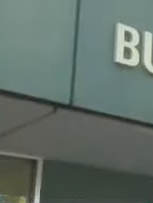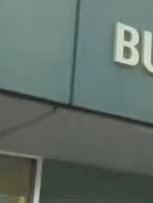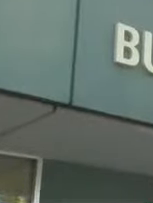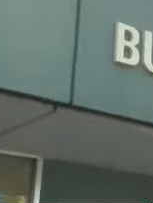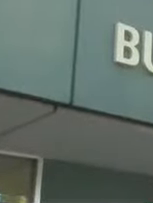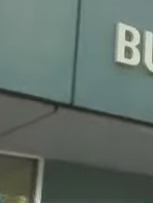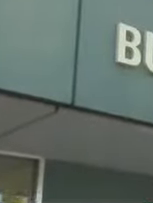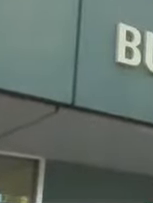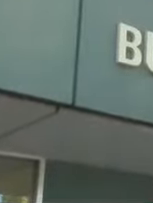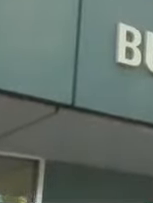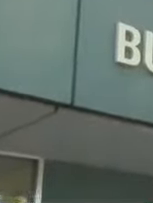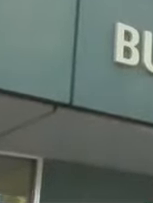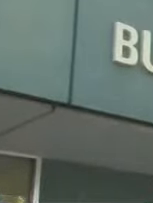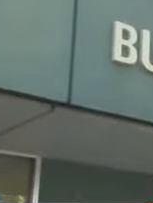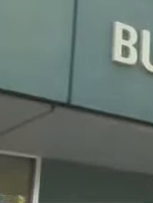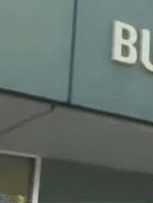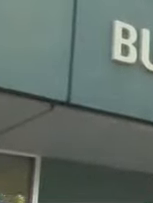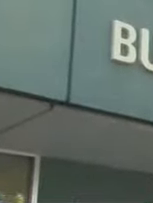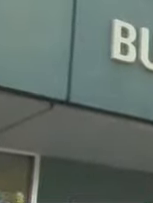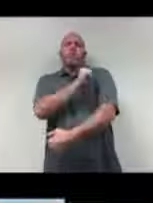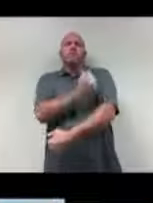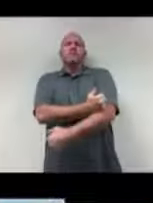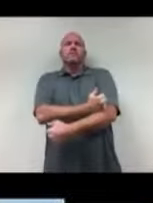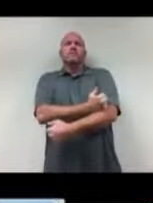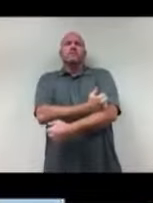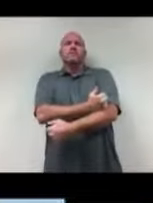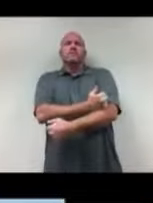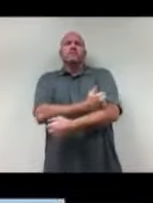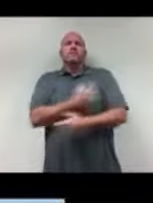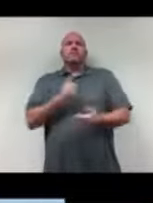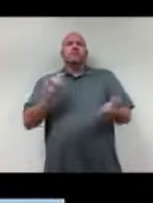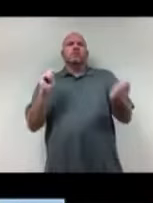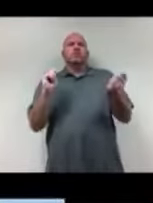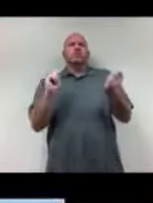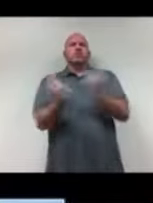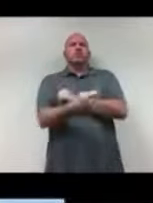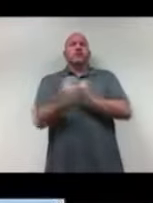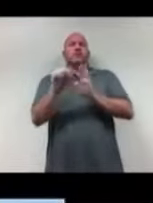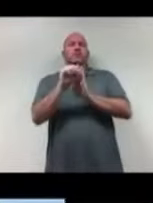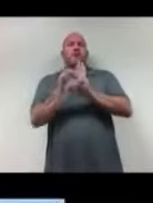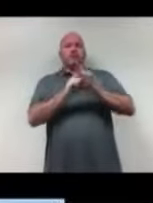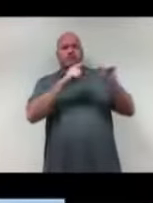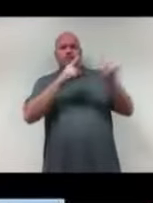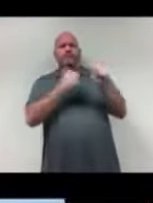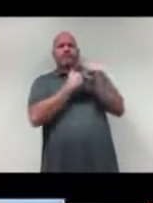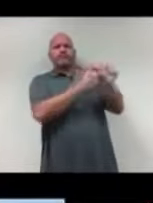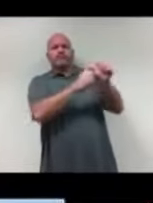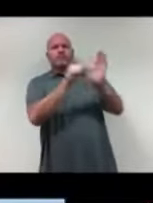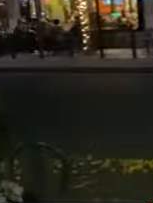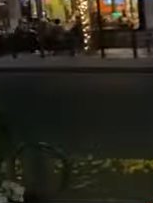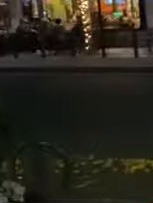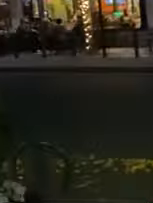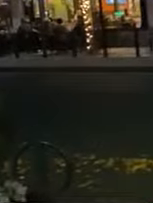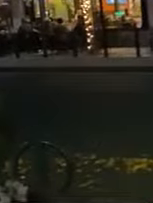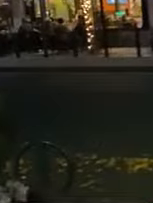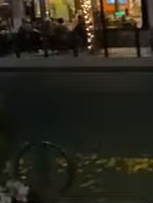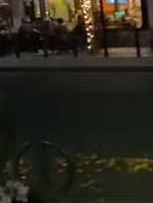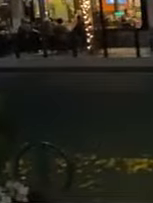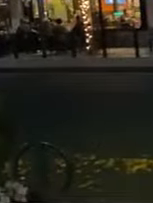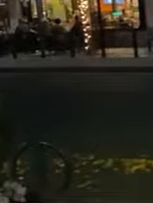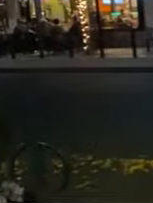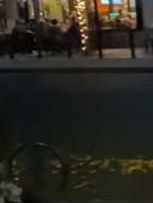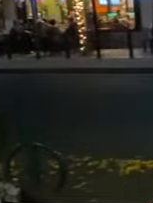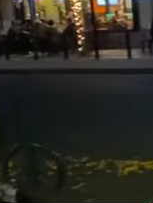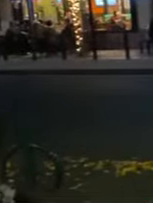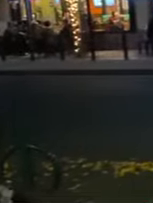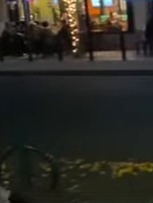authority to modify or lift any state orders. When a state order is put in place, we do have to follow that order. I think it's unfortunate